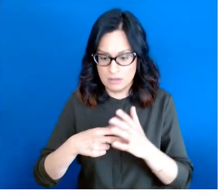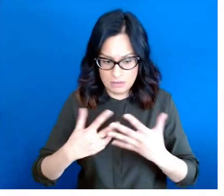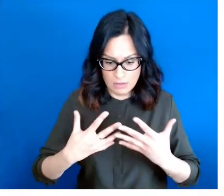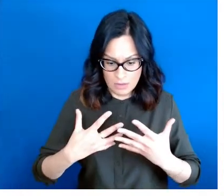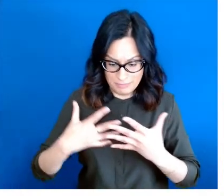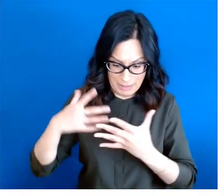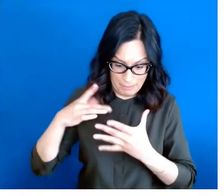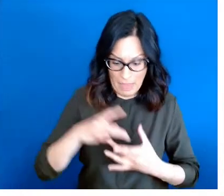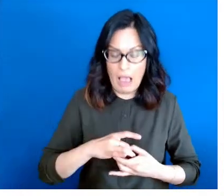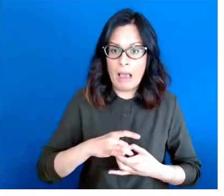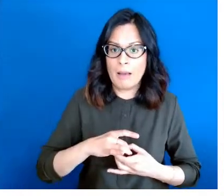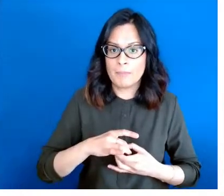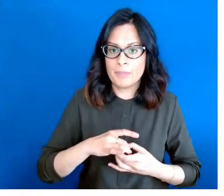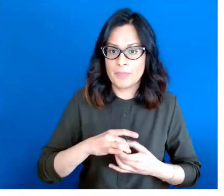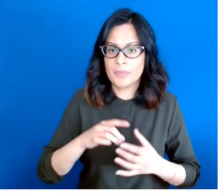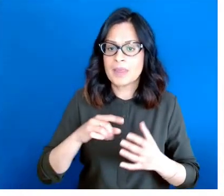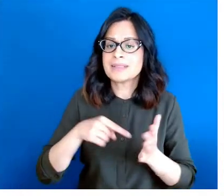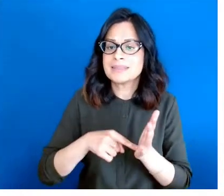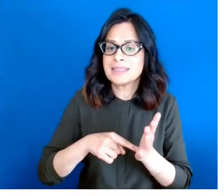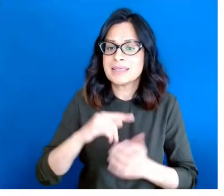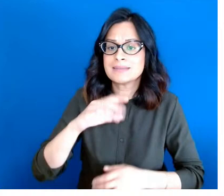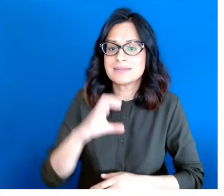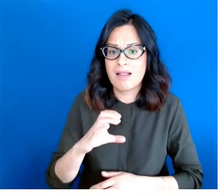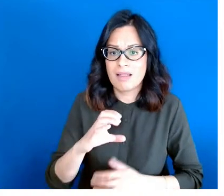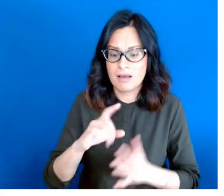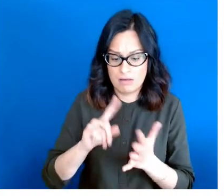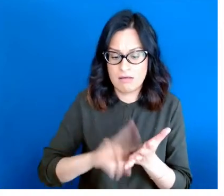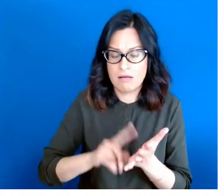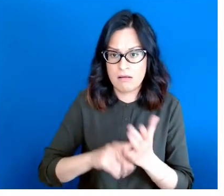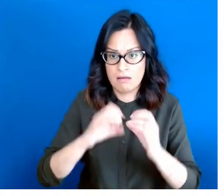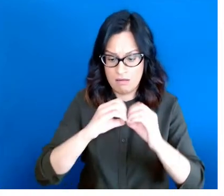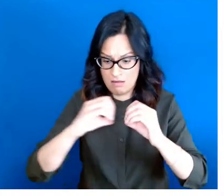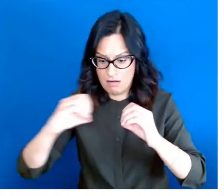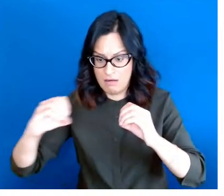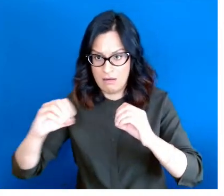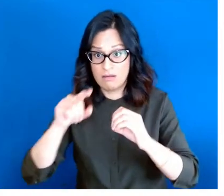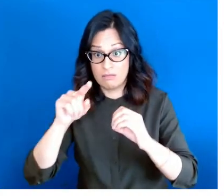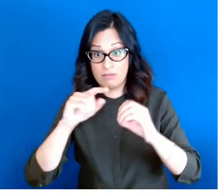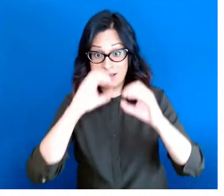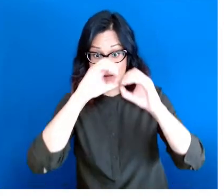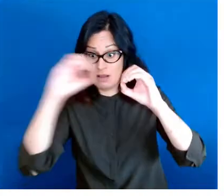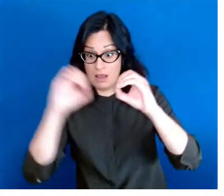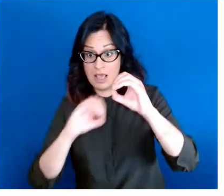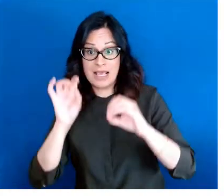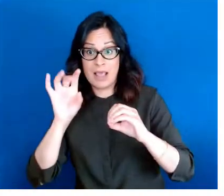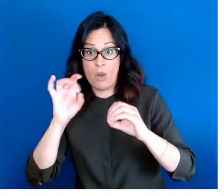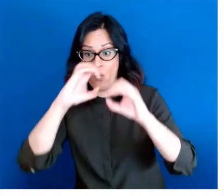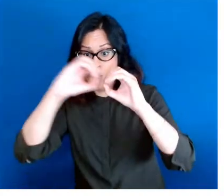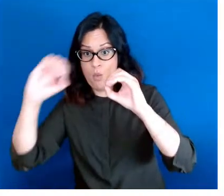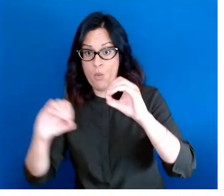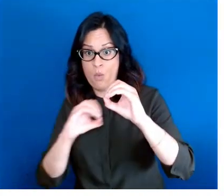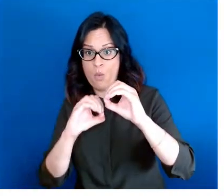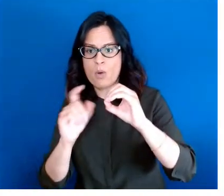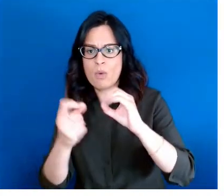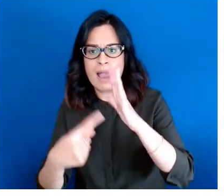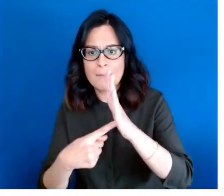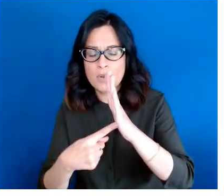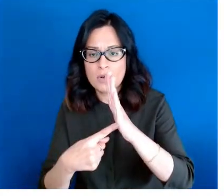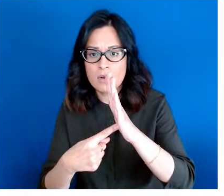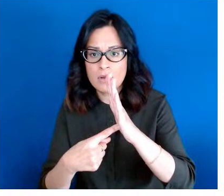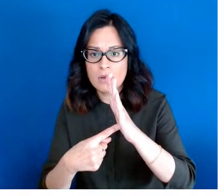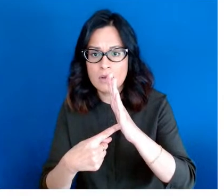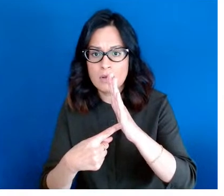system, to T cells. And the main thing that happens then is that induced regulatory